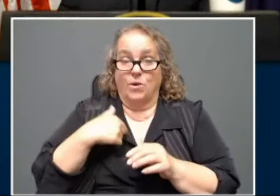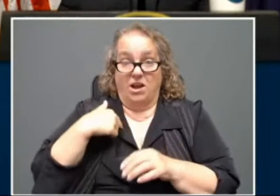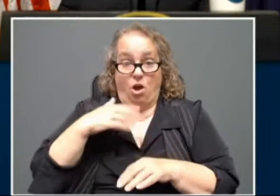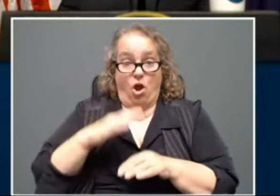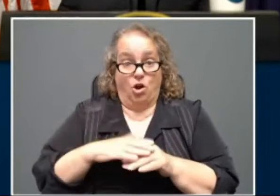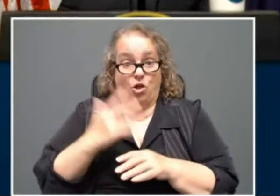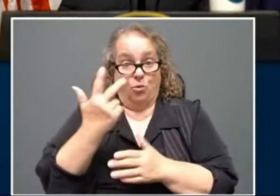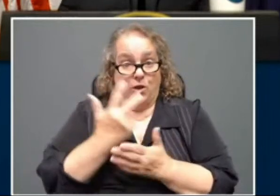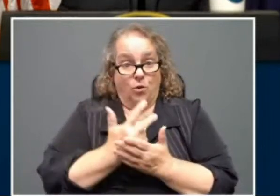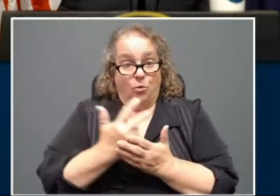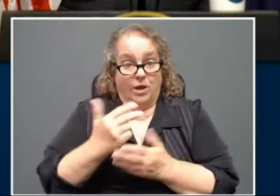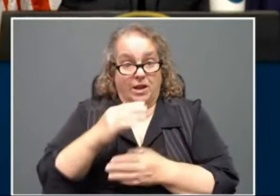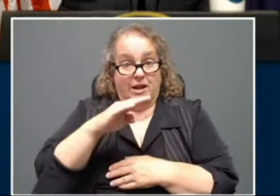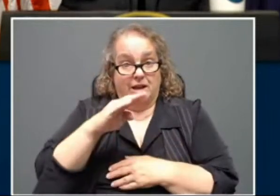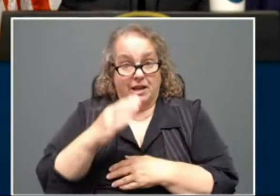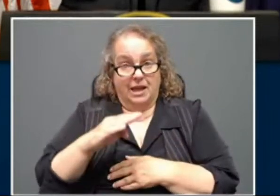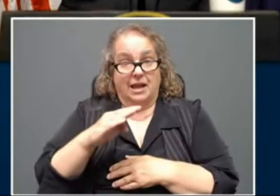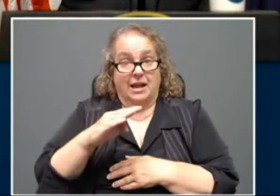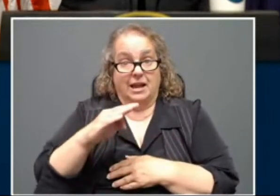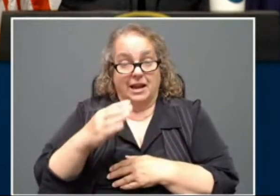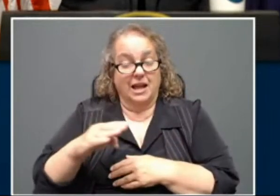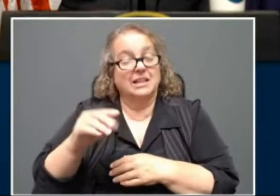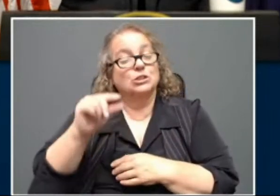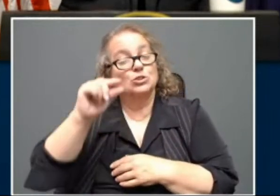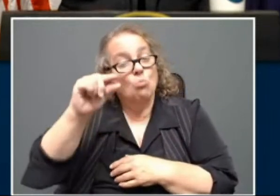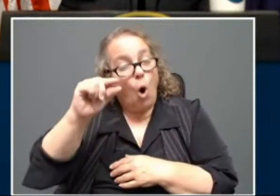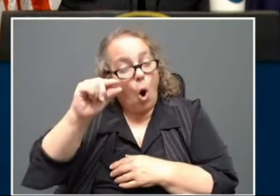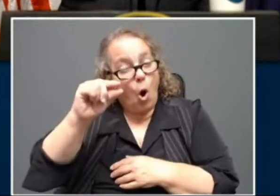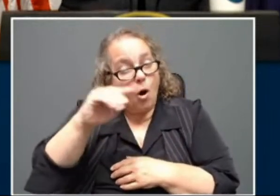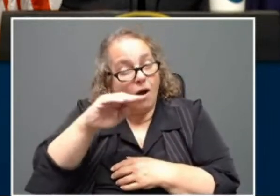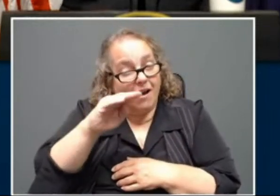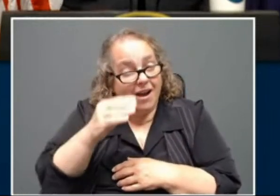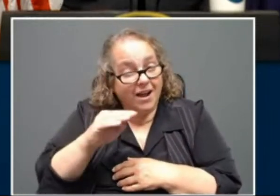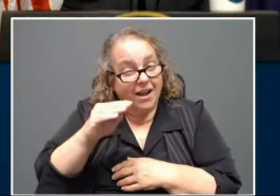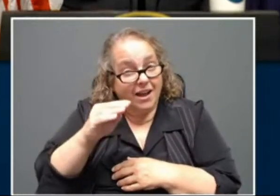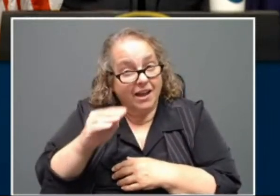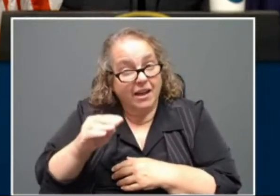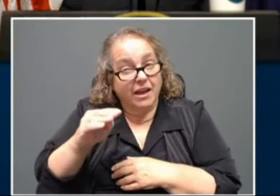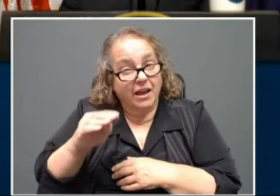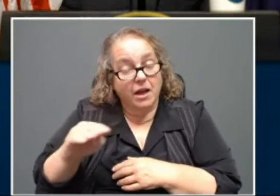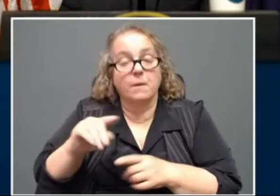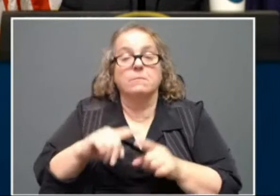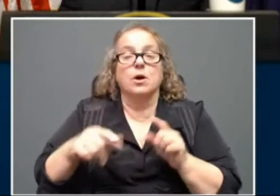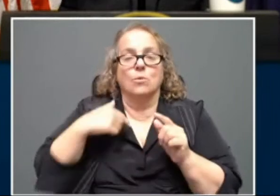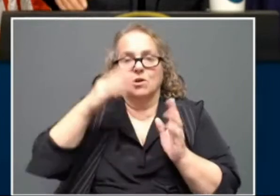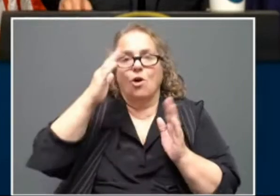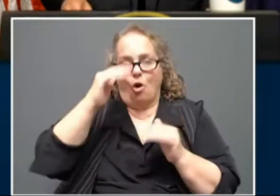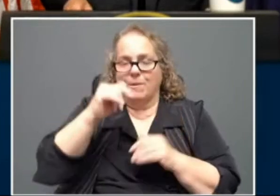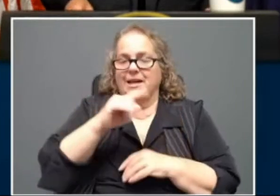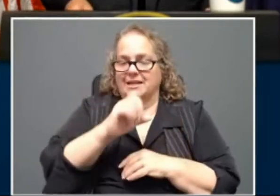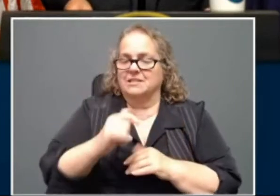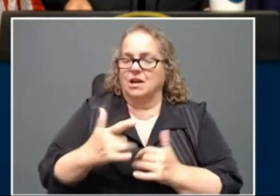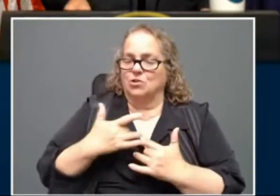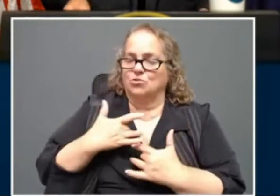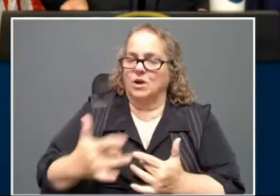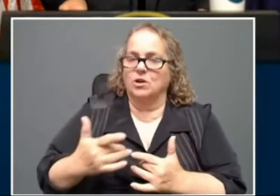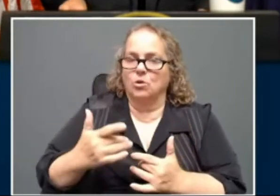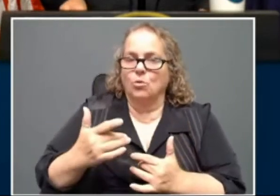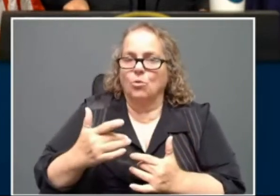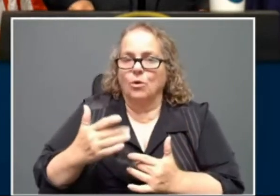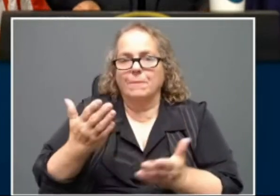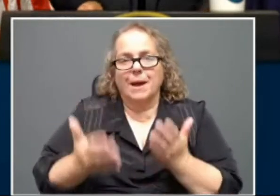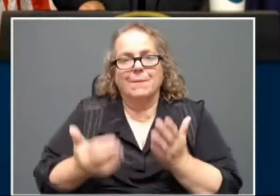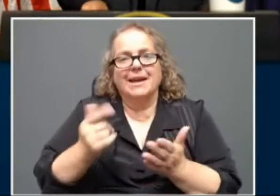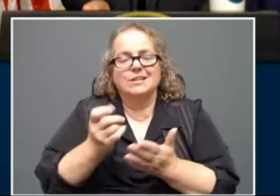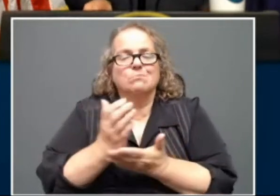decline, though the decline is fairly small. We hope that it is a trend, but this may just be part of the